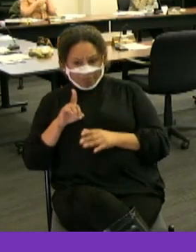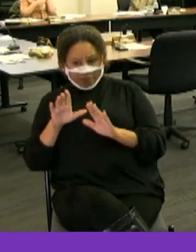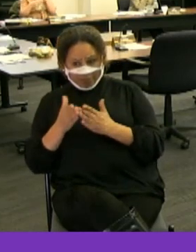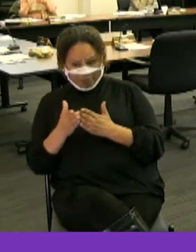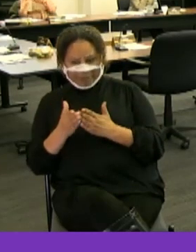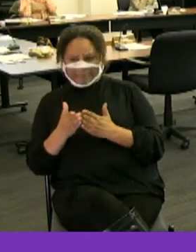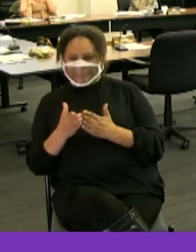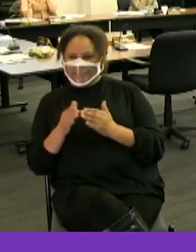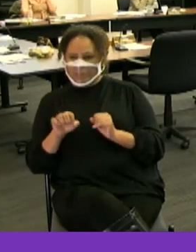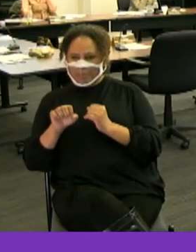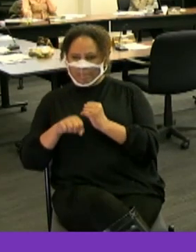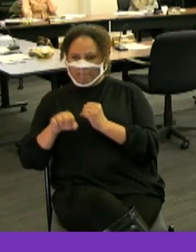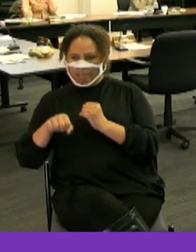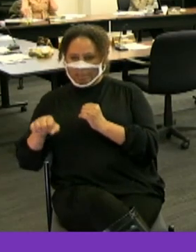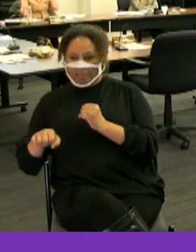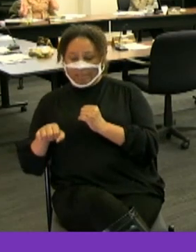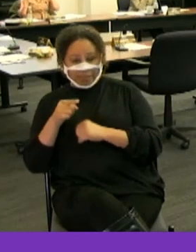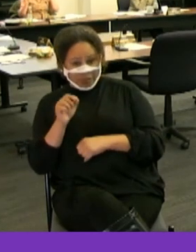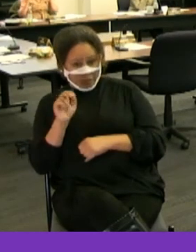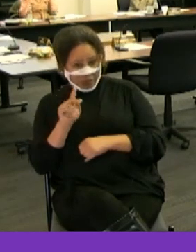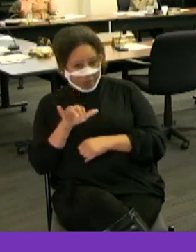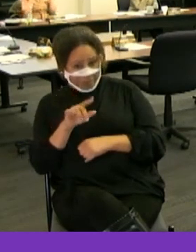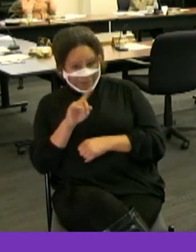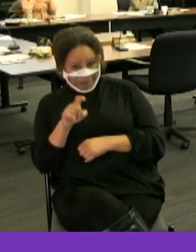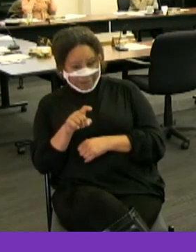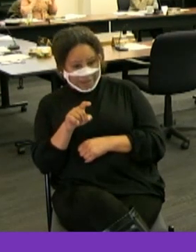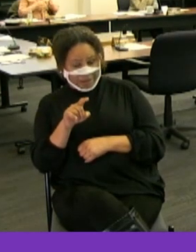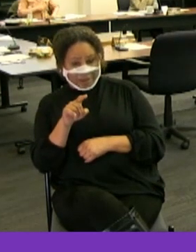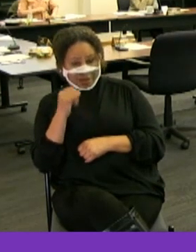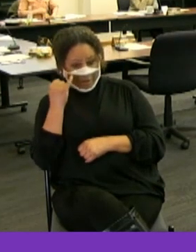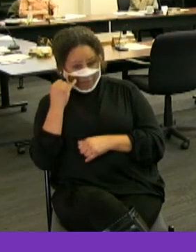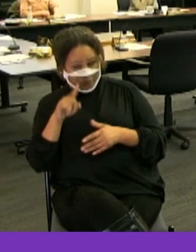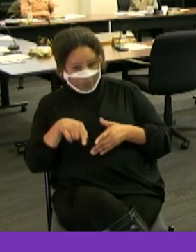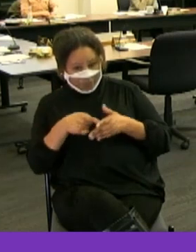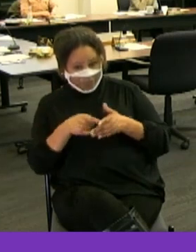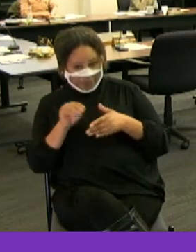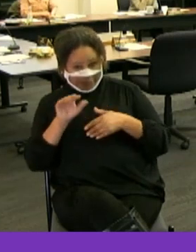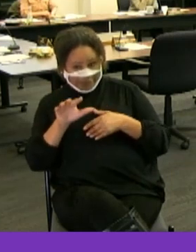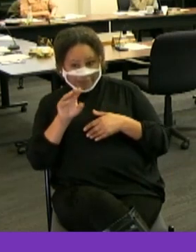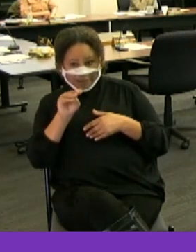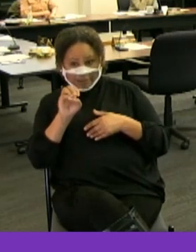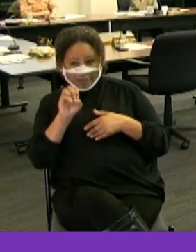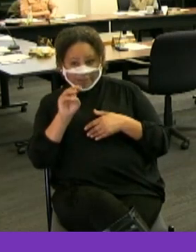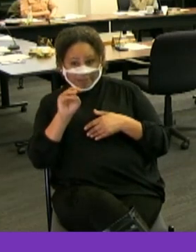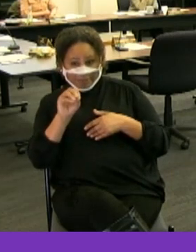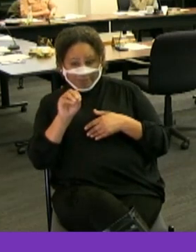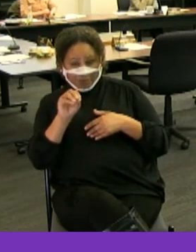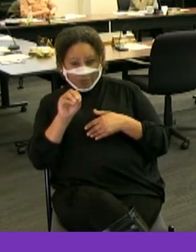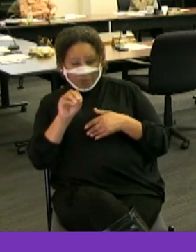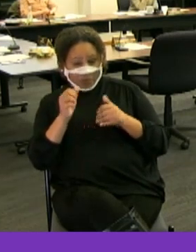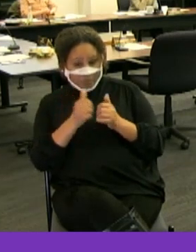get really lengthy. So are you okay with that, Maureen, if we started to send out a memo